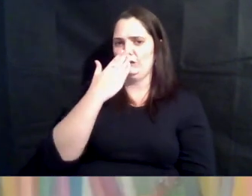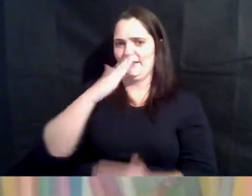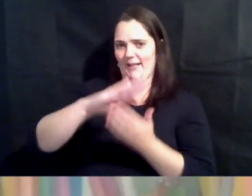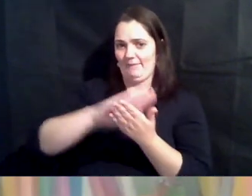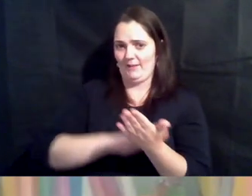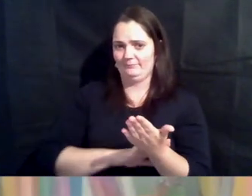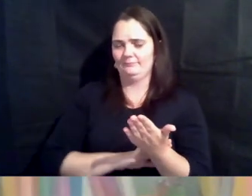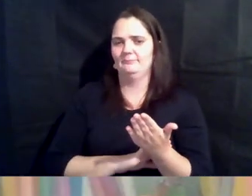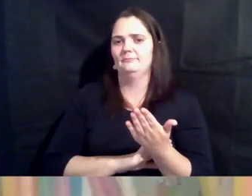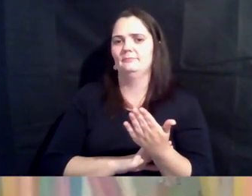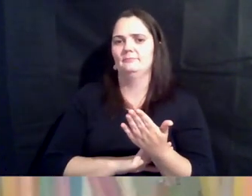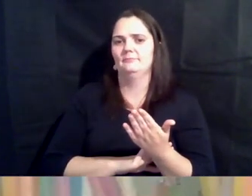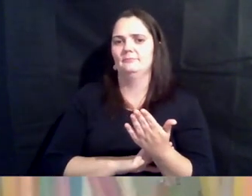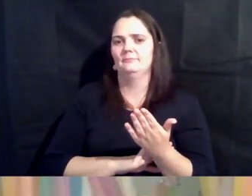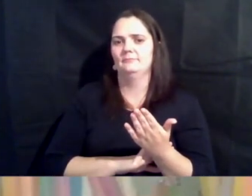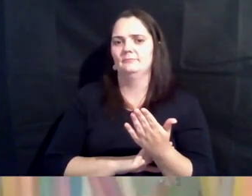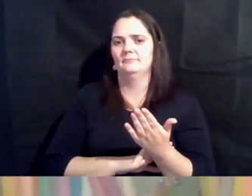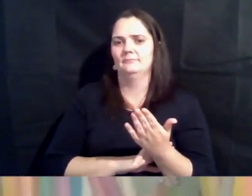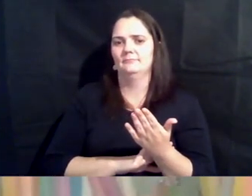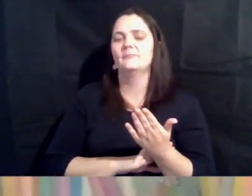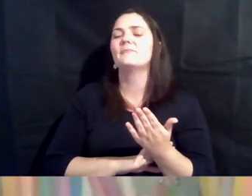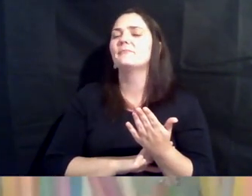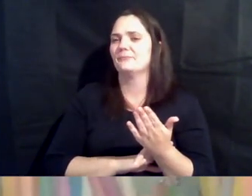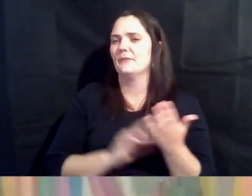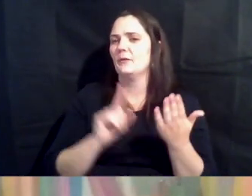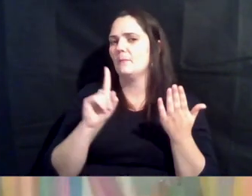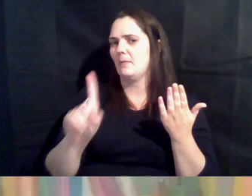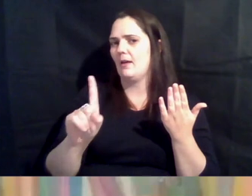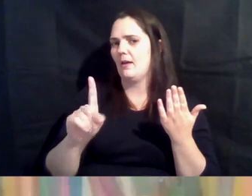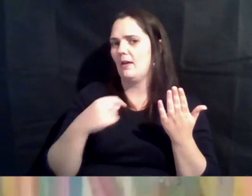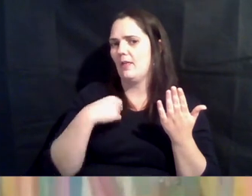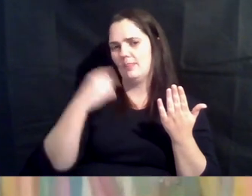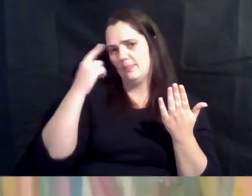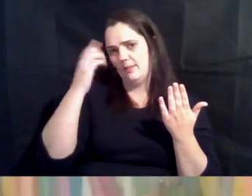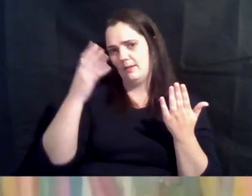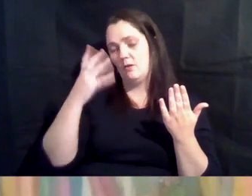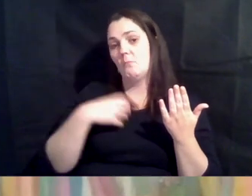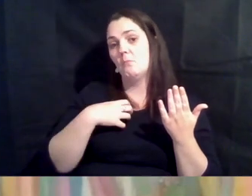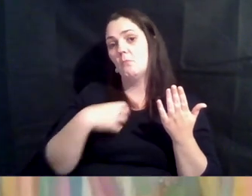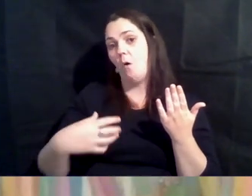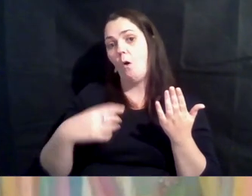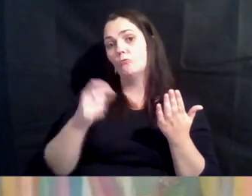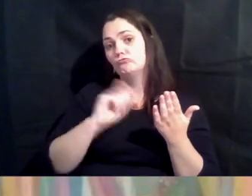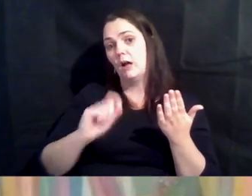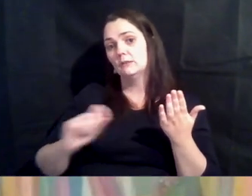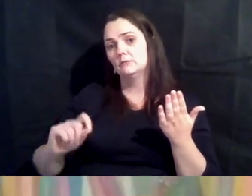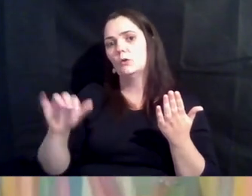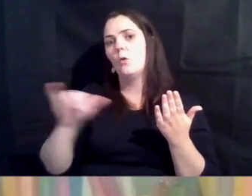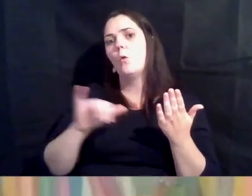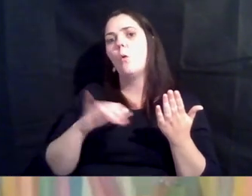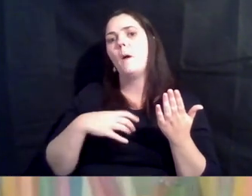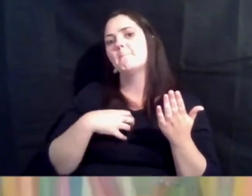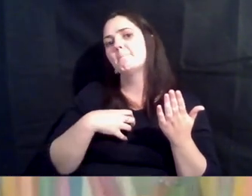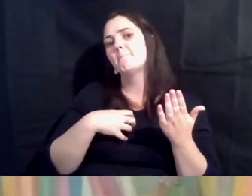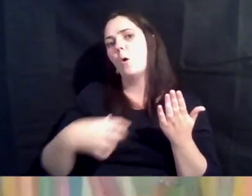cover. But first, before I do that, I want to be kind of taking the direction of whether I should put more writing or illustration in this zine. So